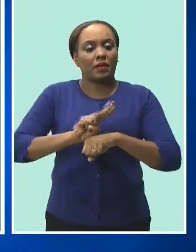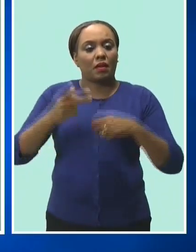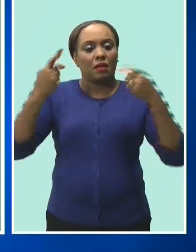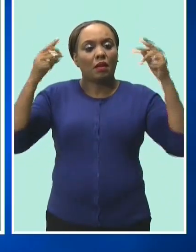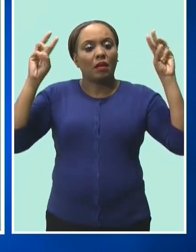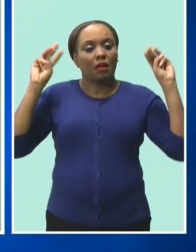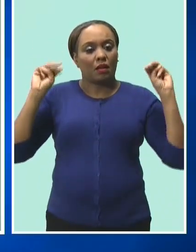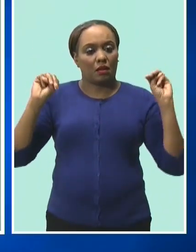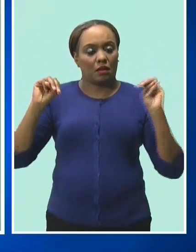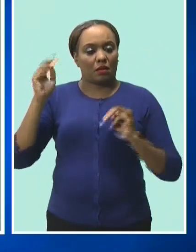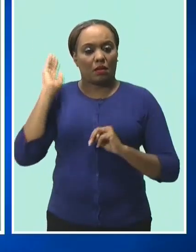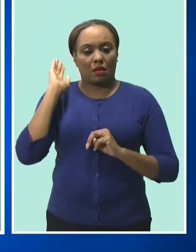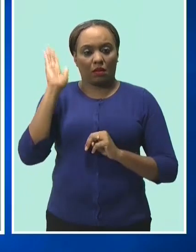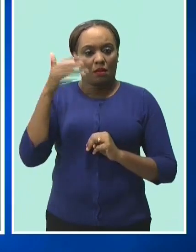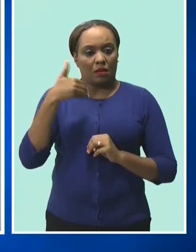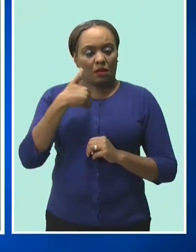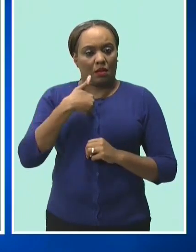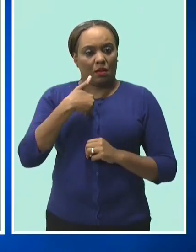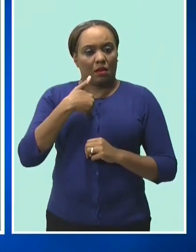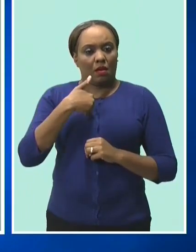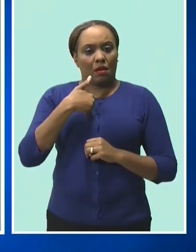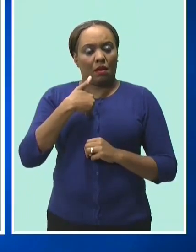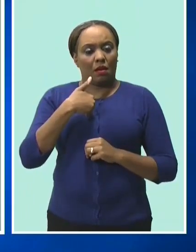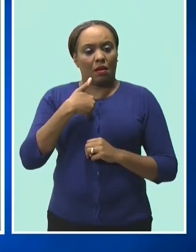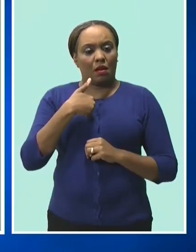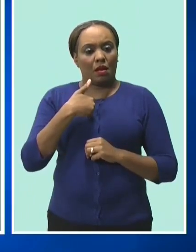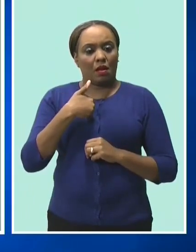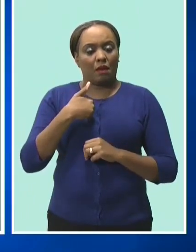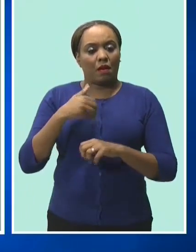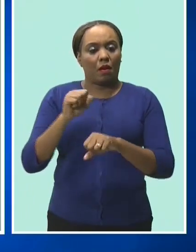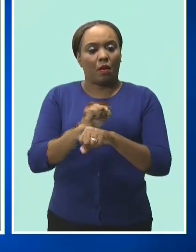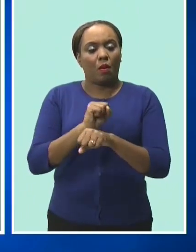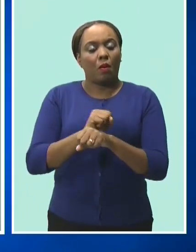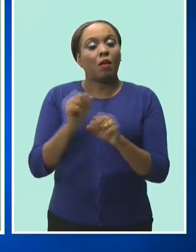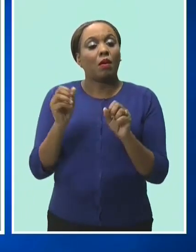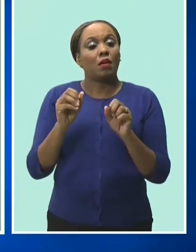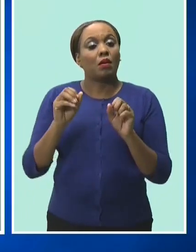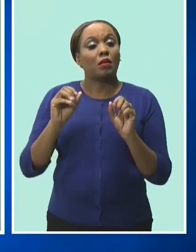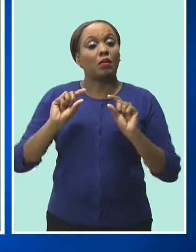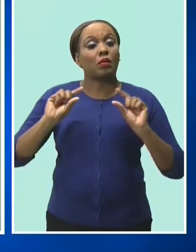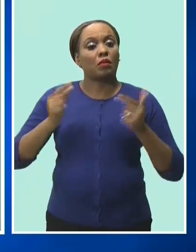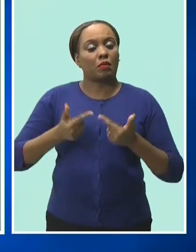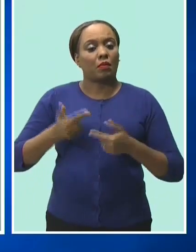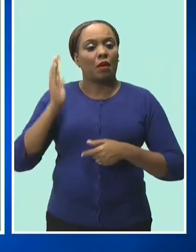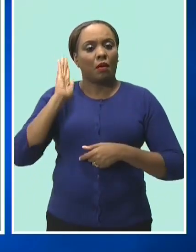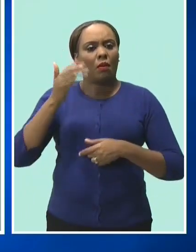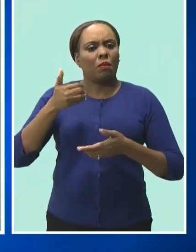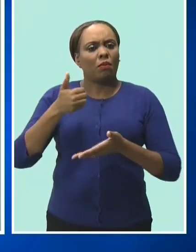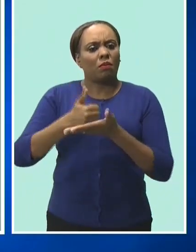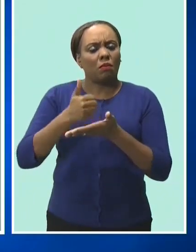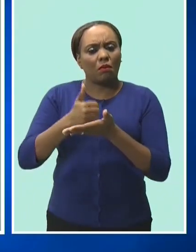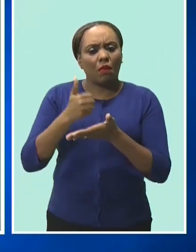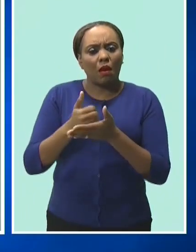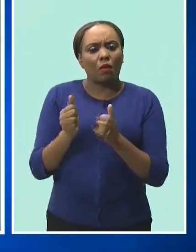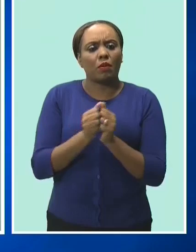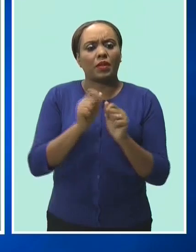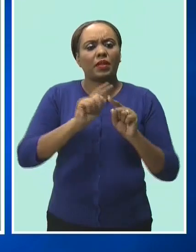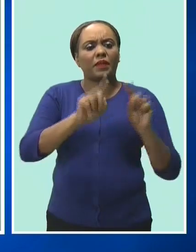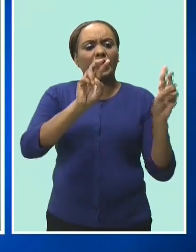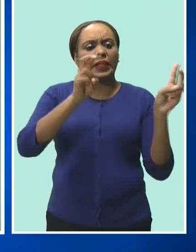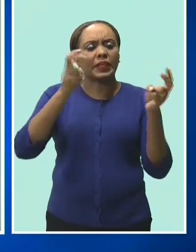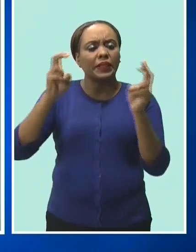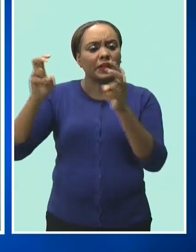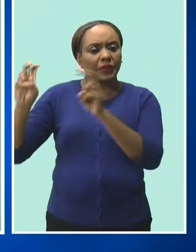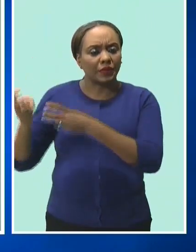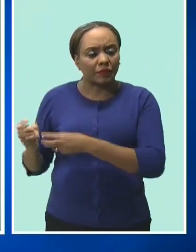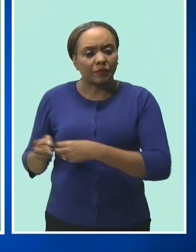pulling together a previously constituted working group that will help advance the issues of the CARICOM single market and economy. She